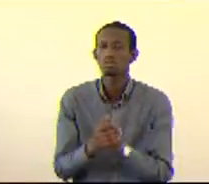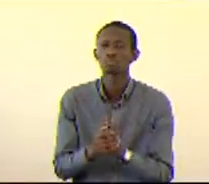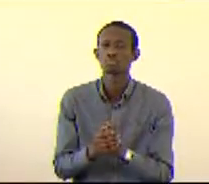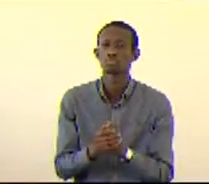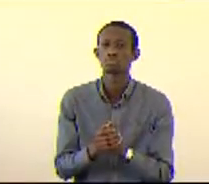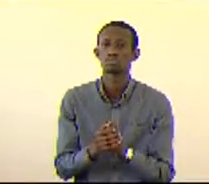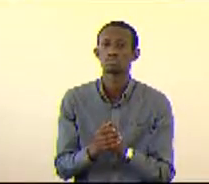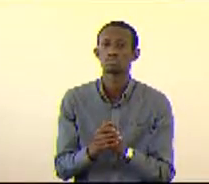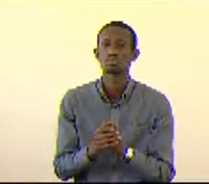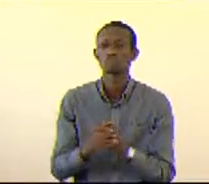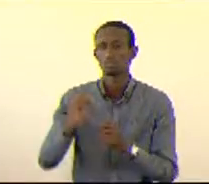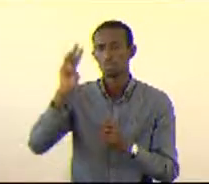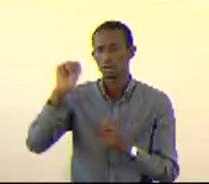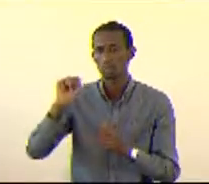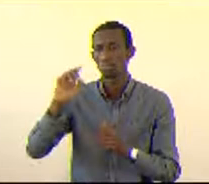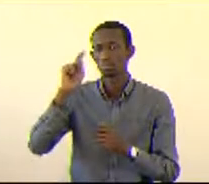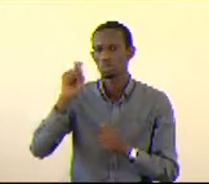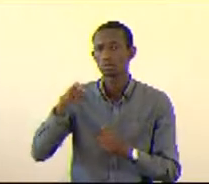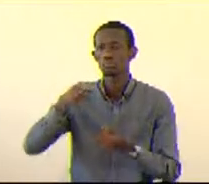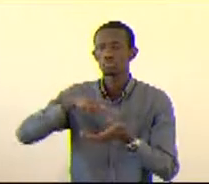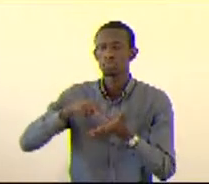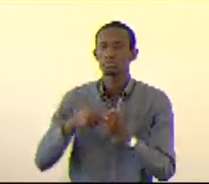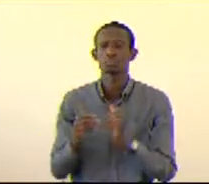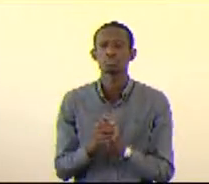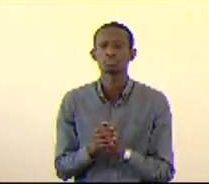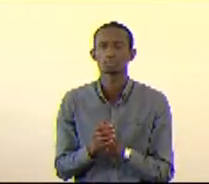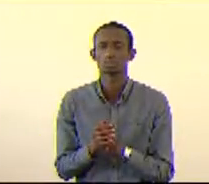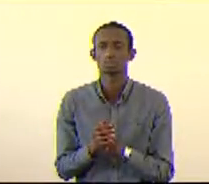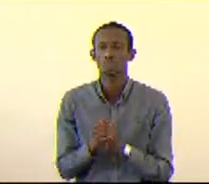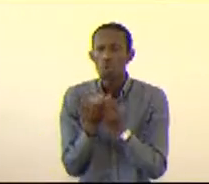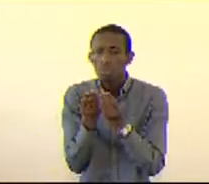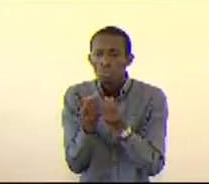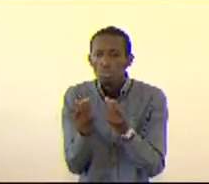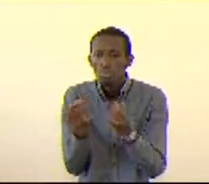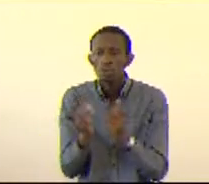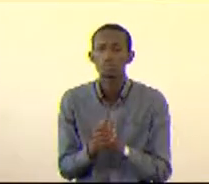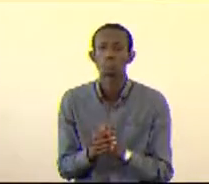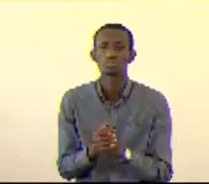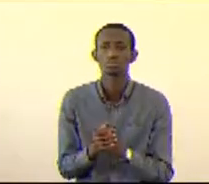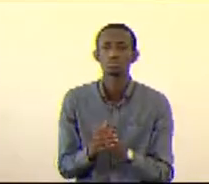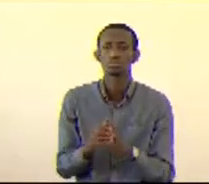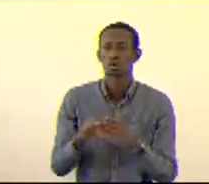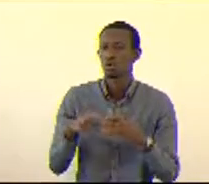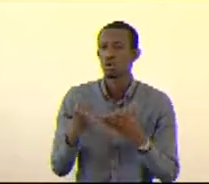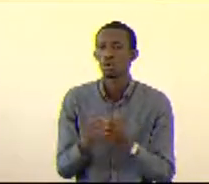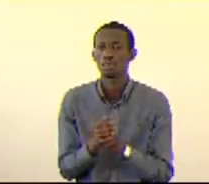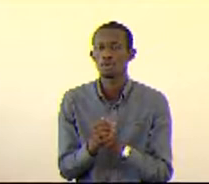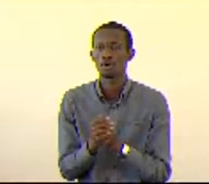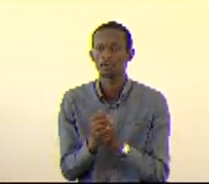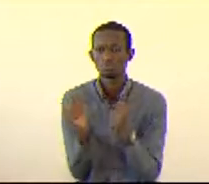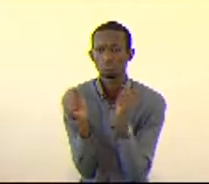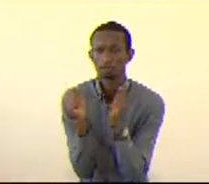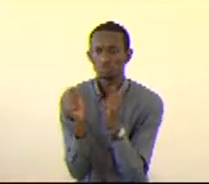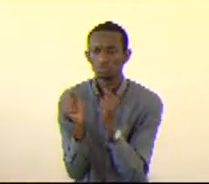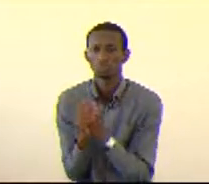space. This is melting point, you know it well, freezing point, boiling point, and